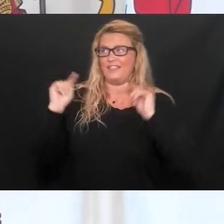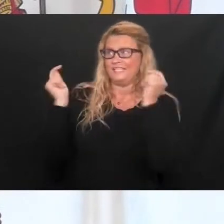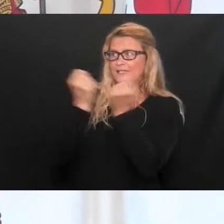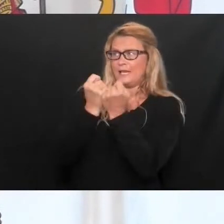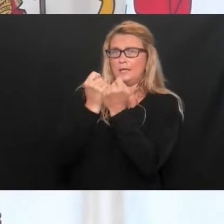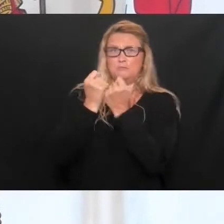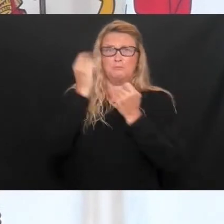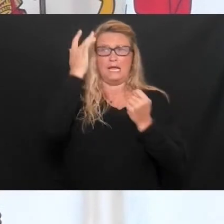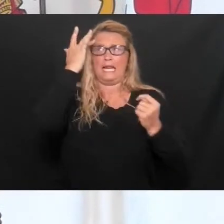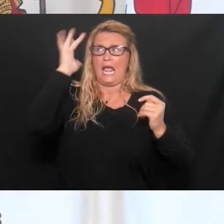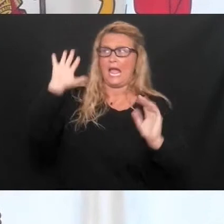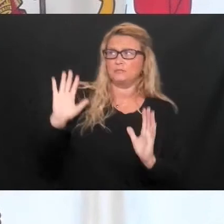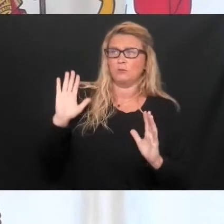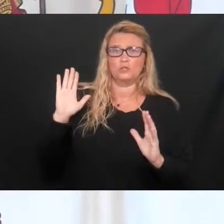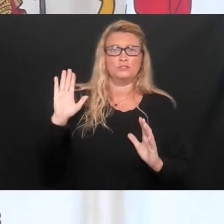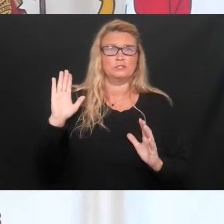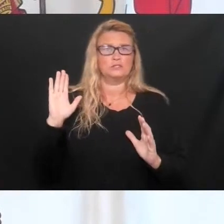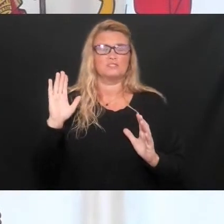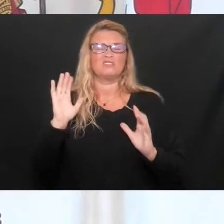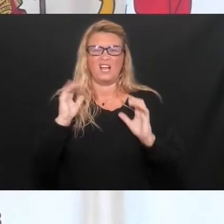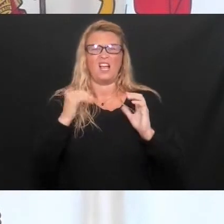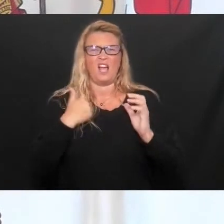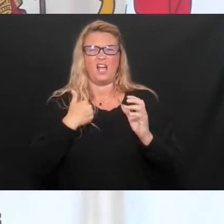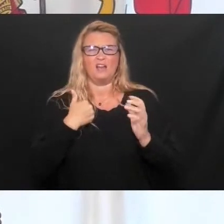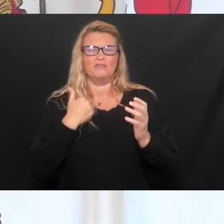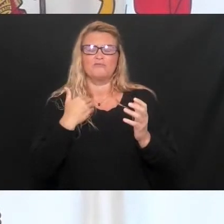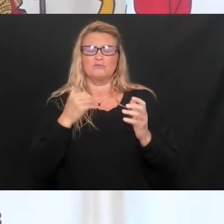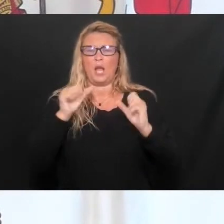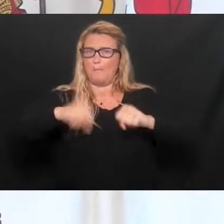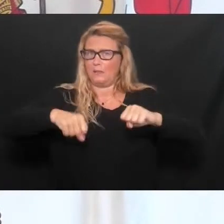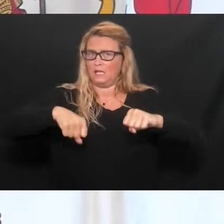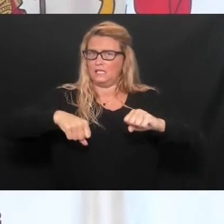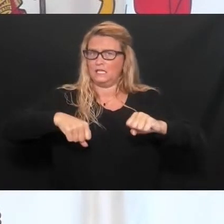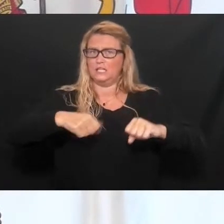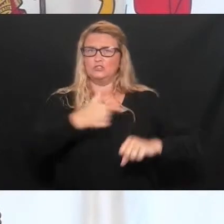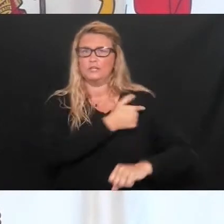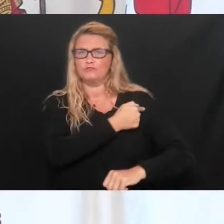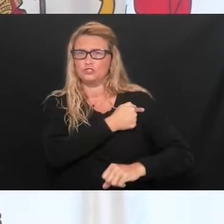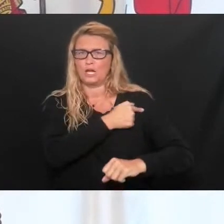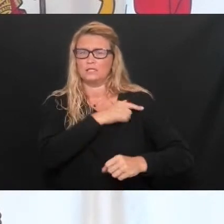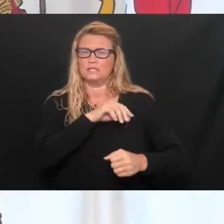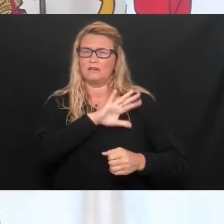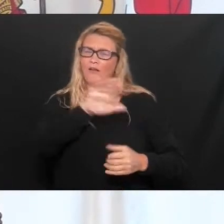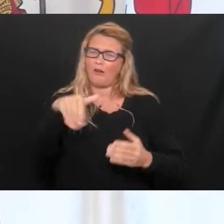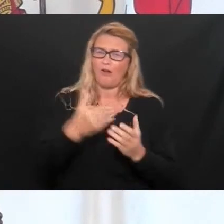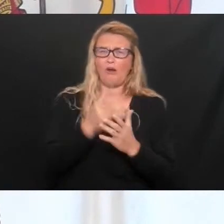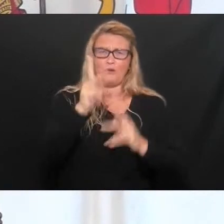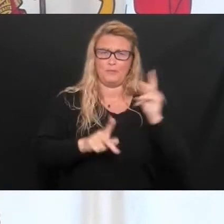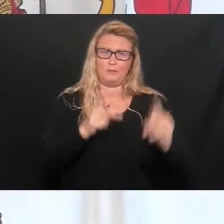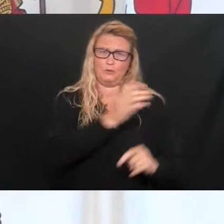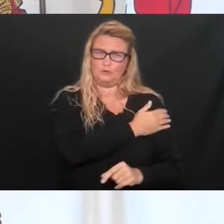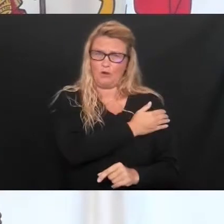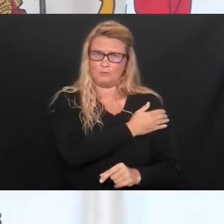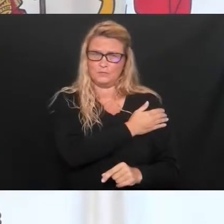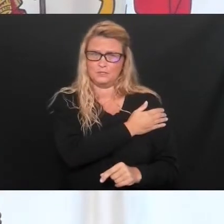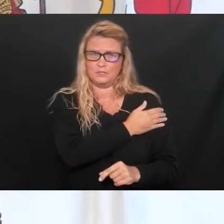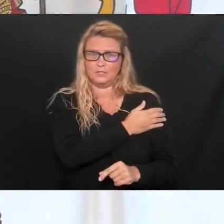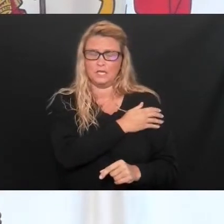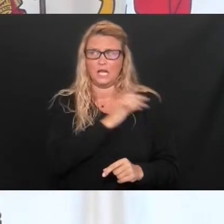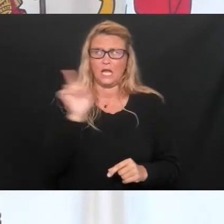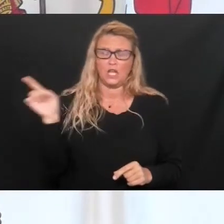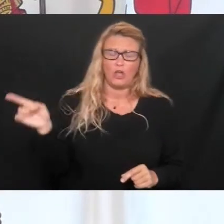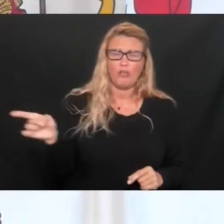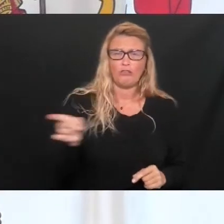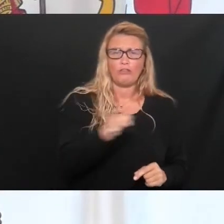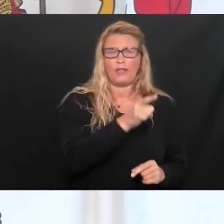experts to be able to get shots in arms, and what we've done in the past, I mean, they are so good. They are just